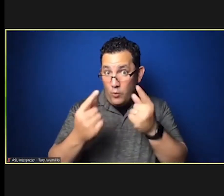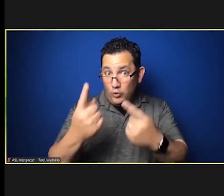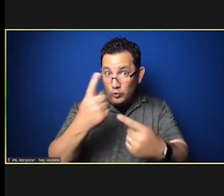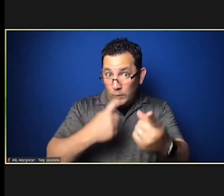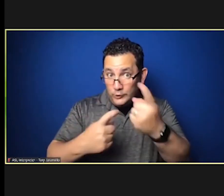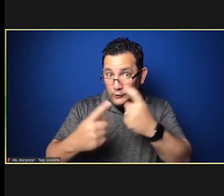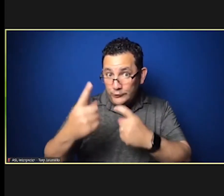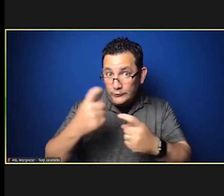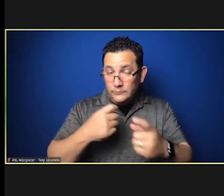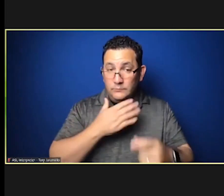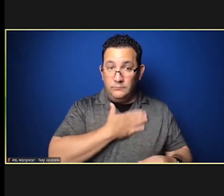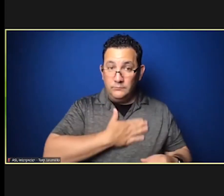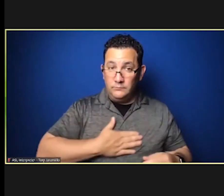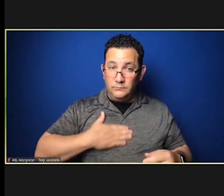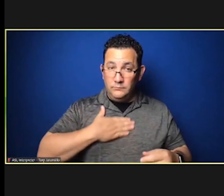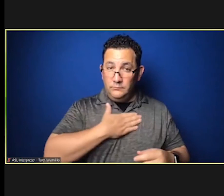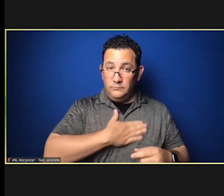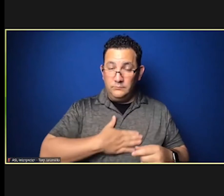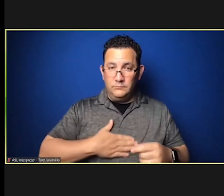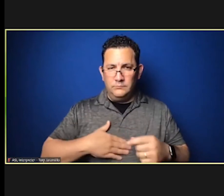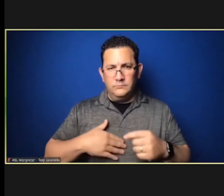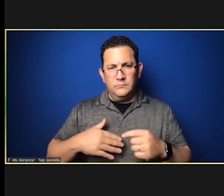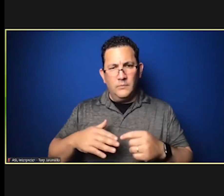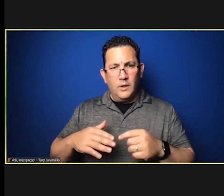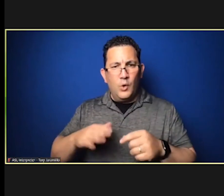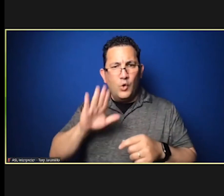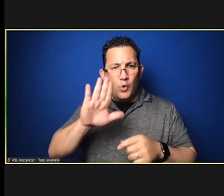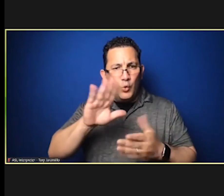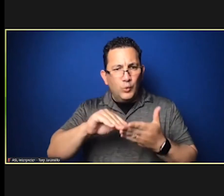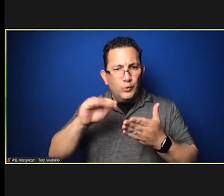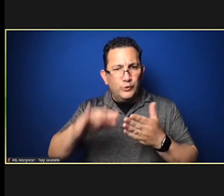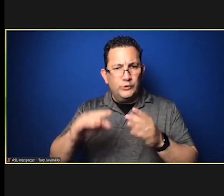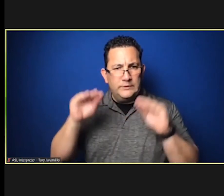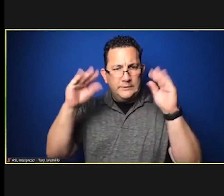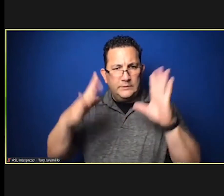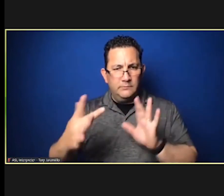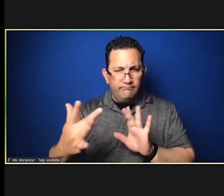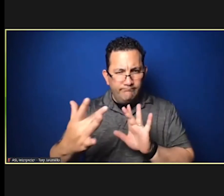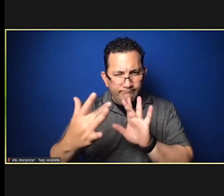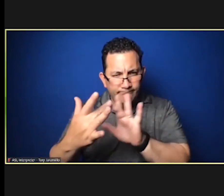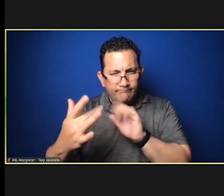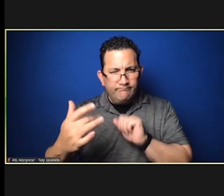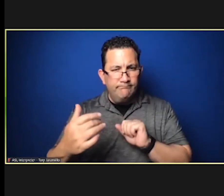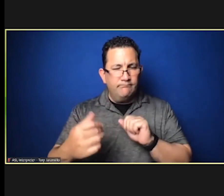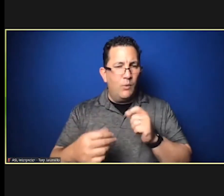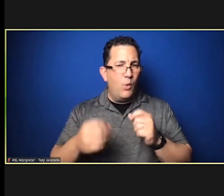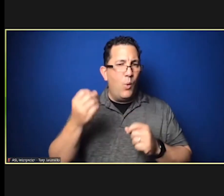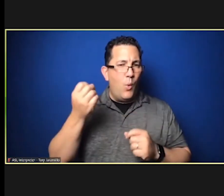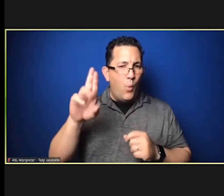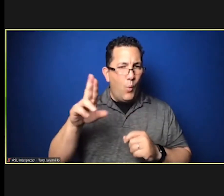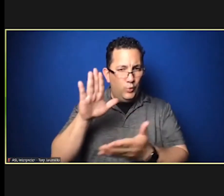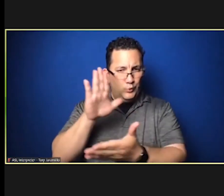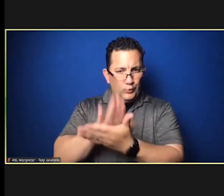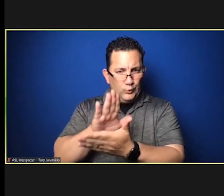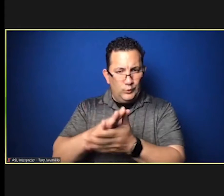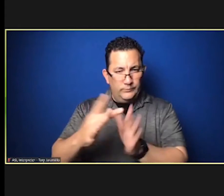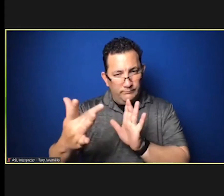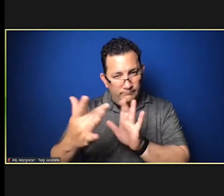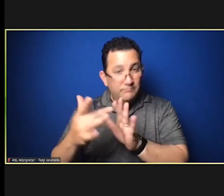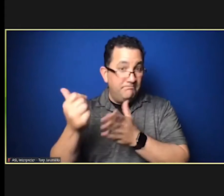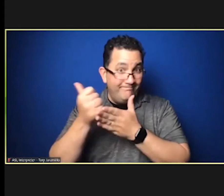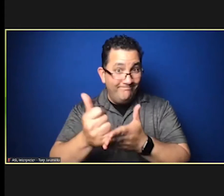questions, please reach out to your student's teacher or the school for assistance. Thank